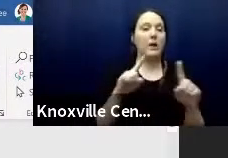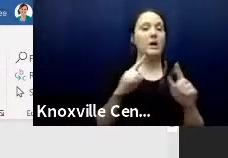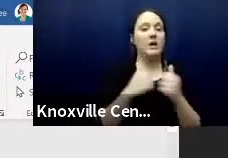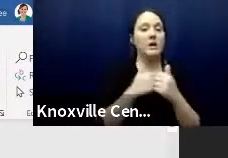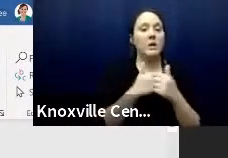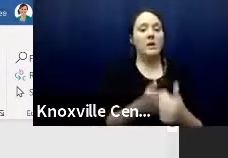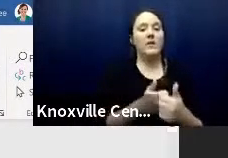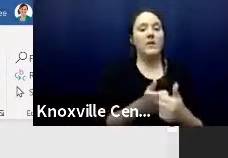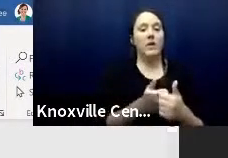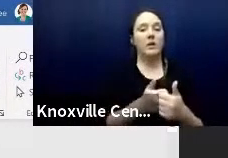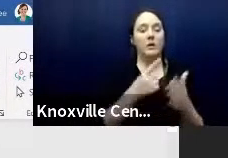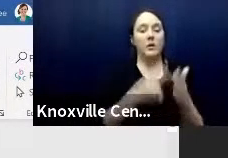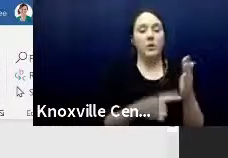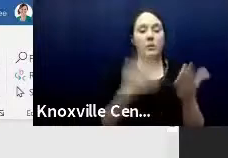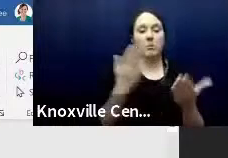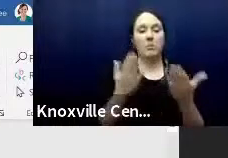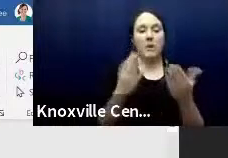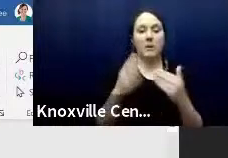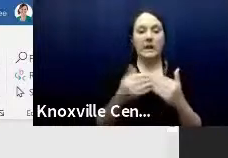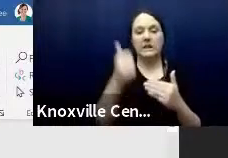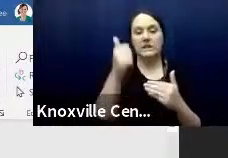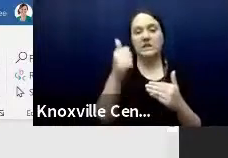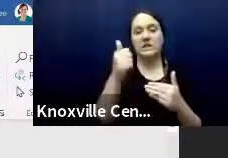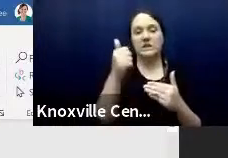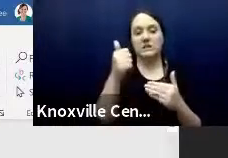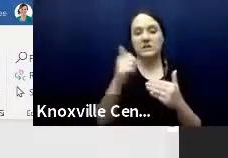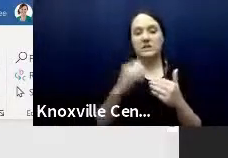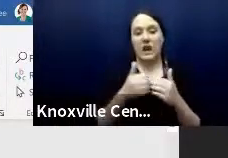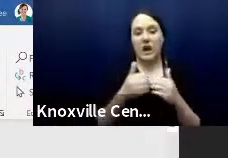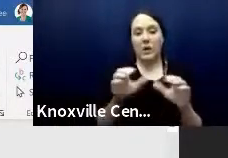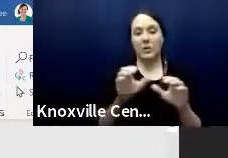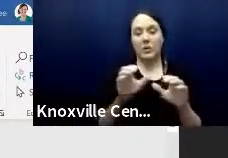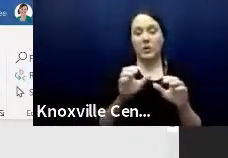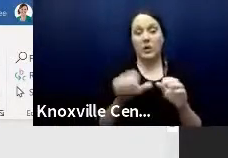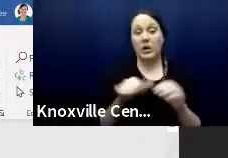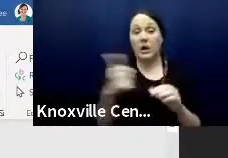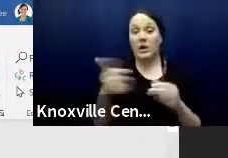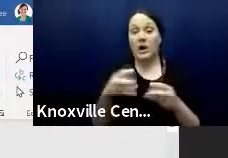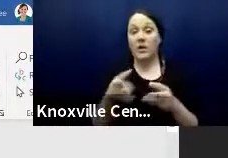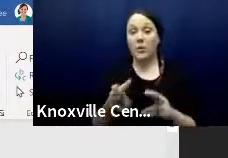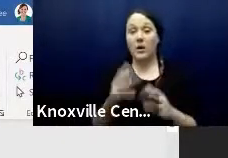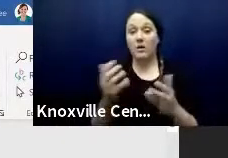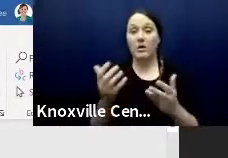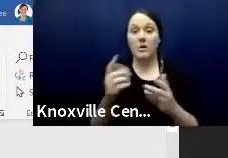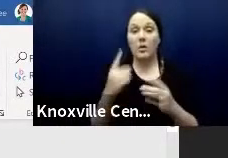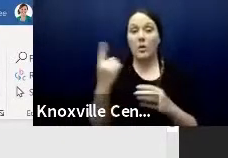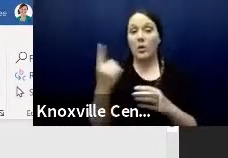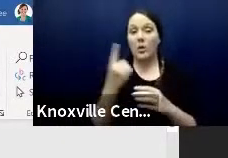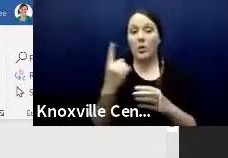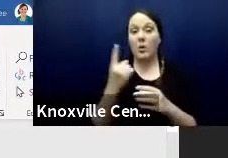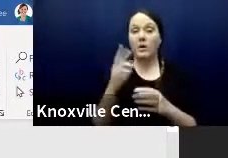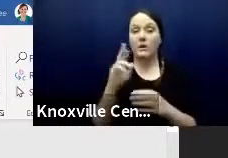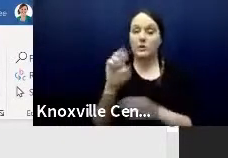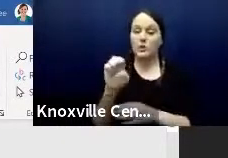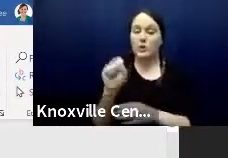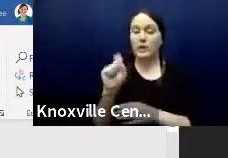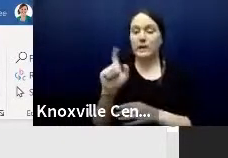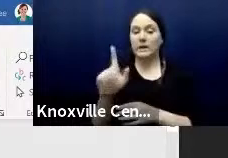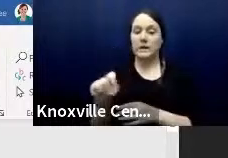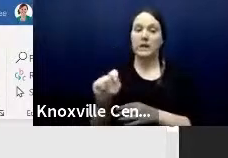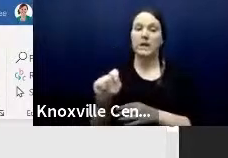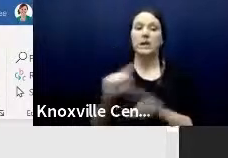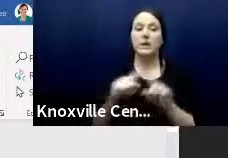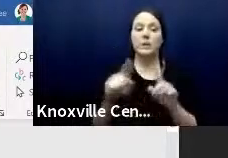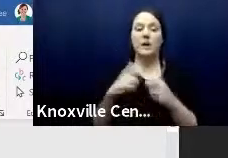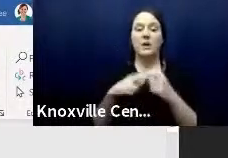what may be the easiest way of doing it. Another way to do it is always, we could reset it. But the problem